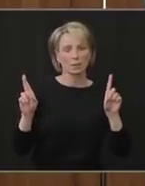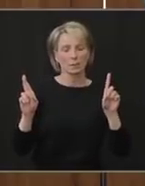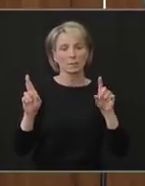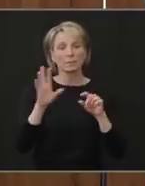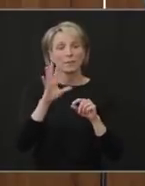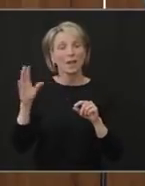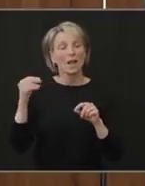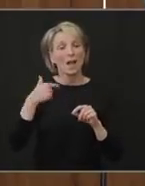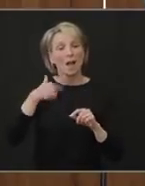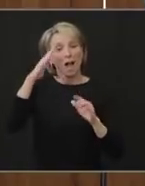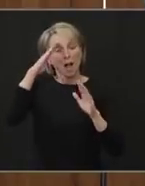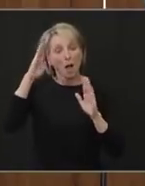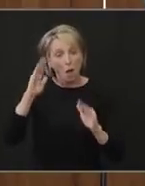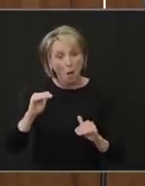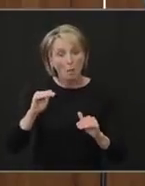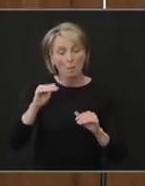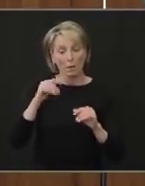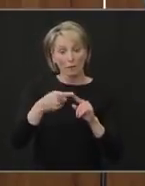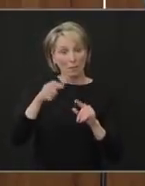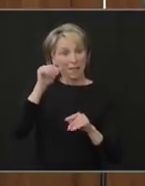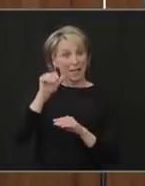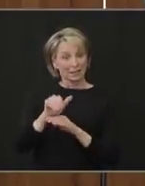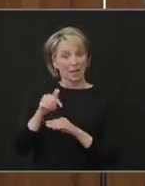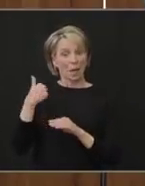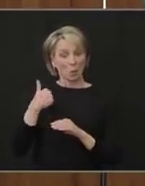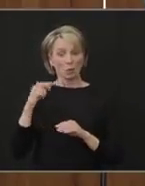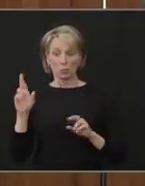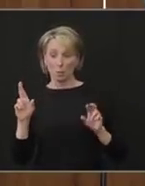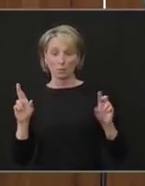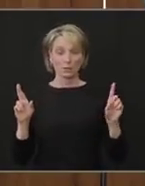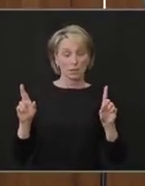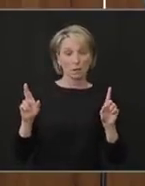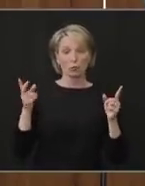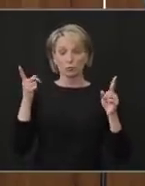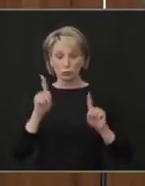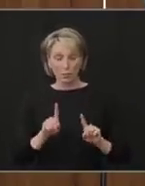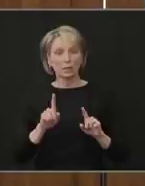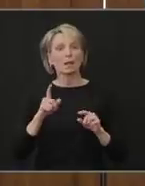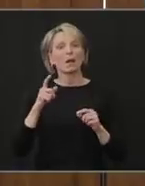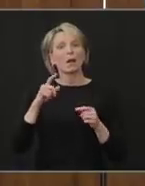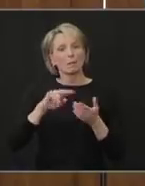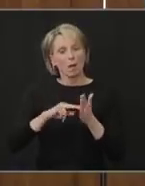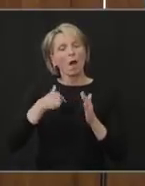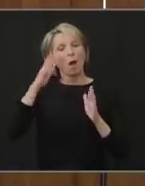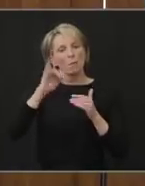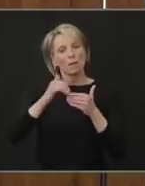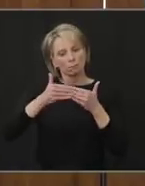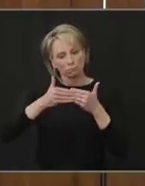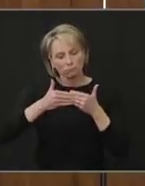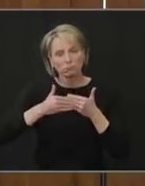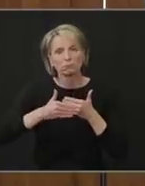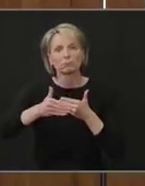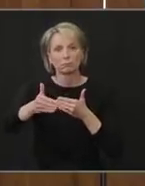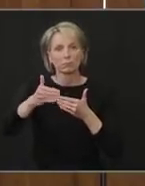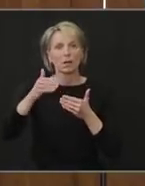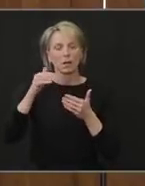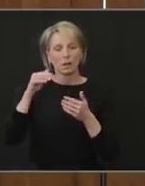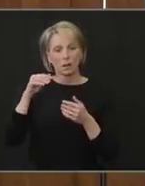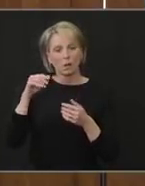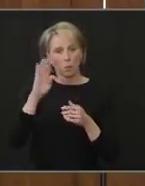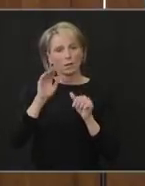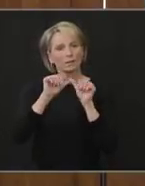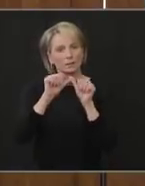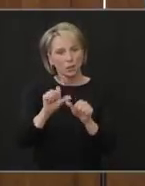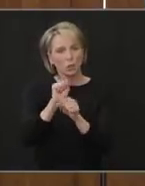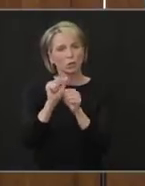hope, signals that our Republican colleagues sense the magnitude of this moment and the crisis that